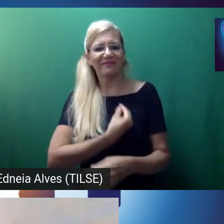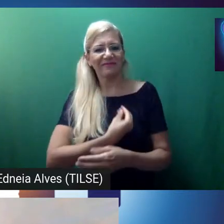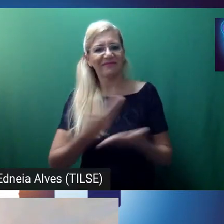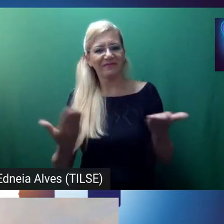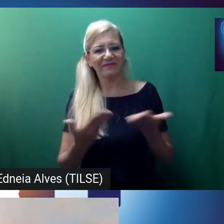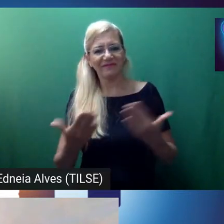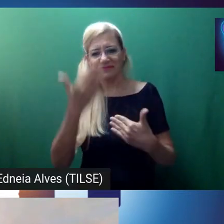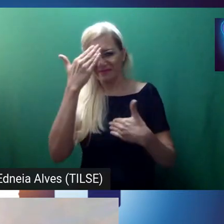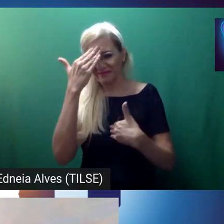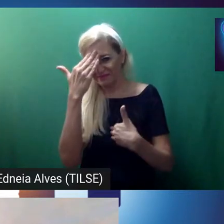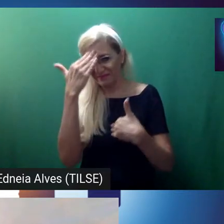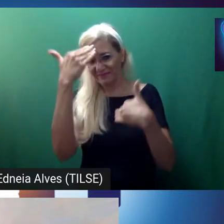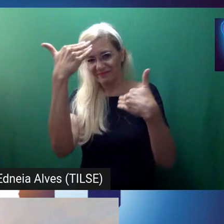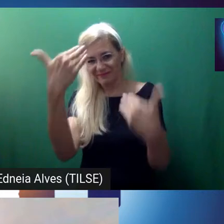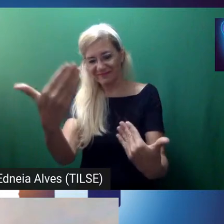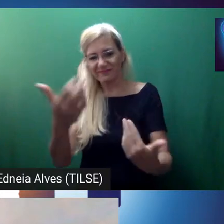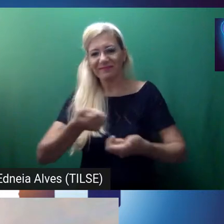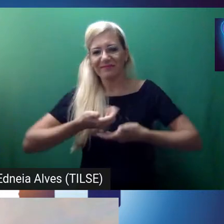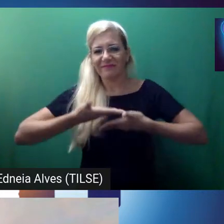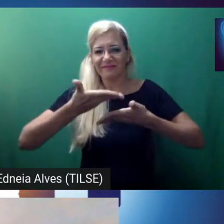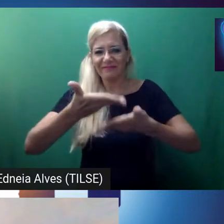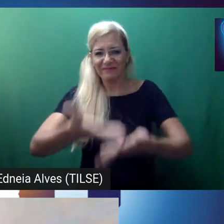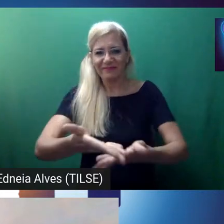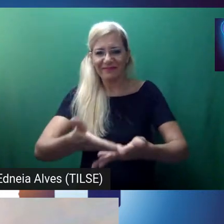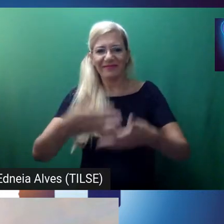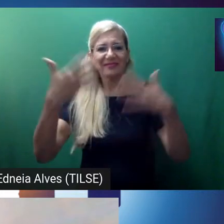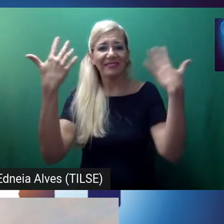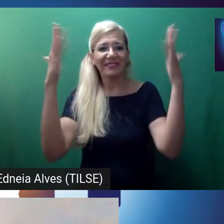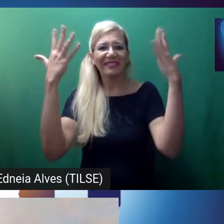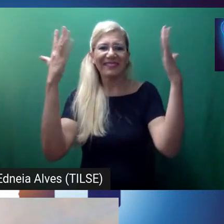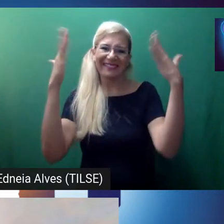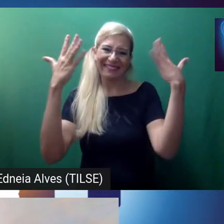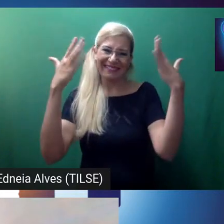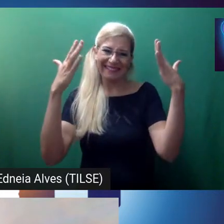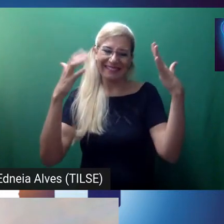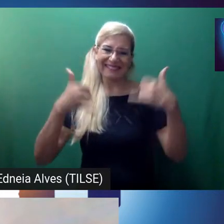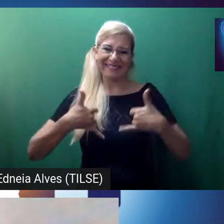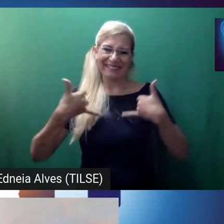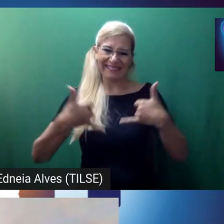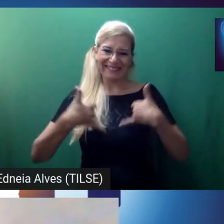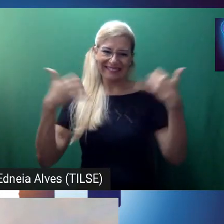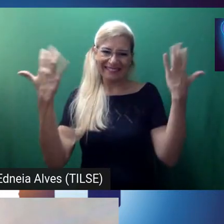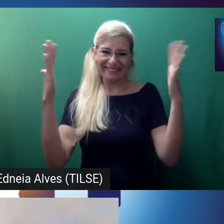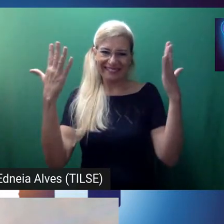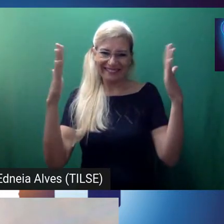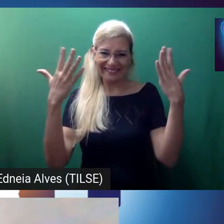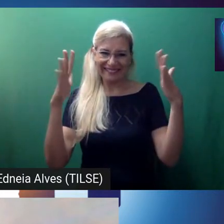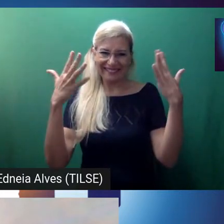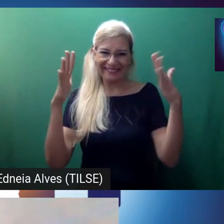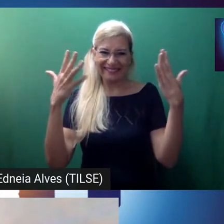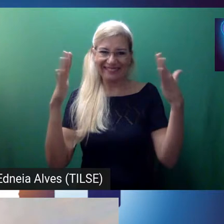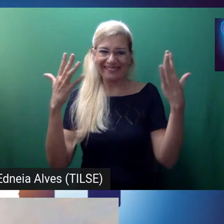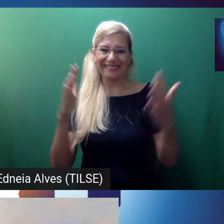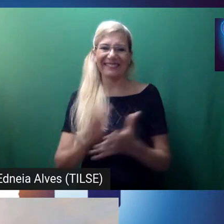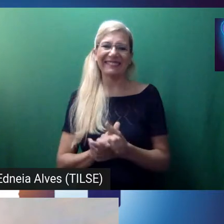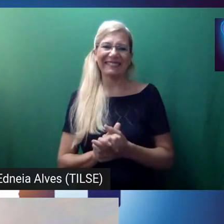much for accepting our invitation, and happy birthday. Thank you so much. Yes, thank you. Thank you for the